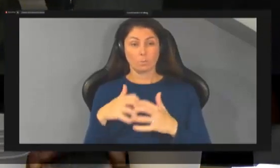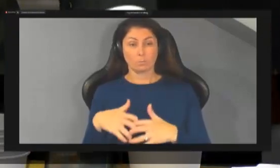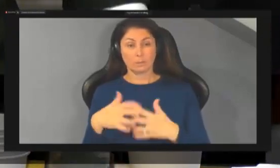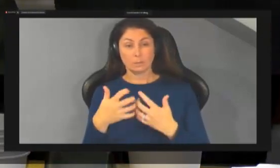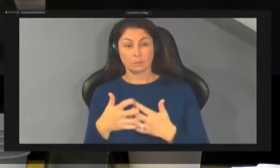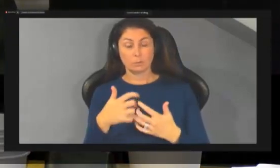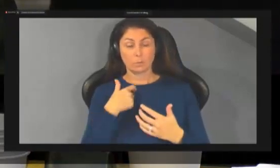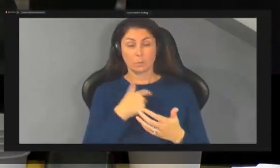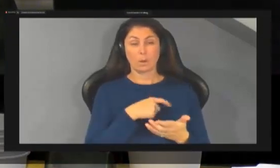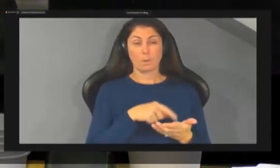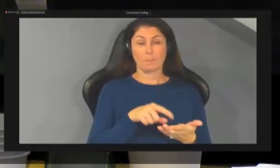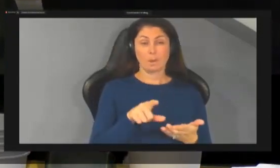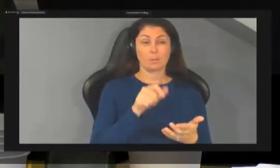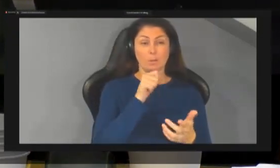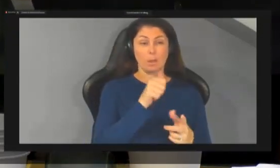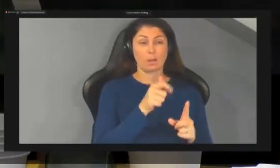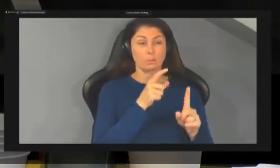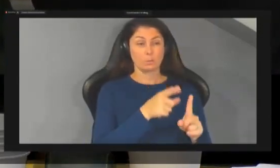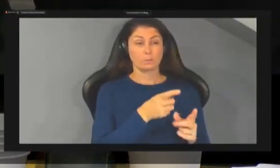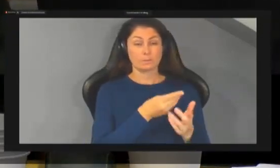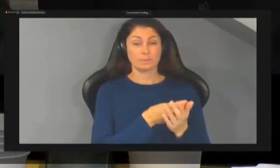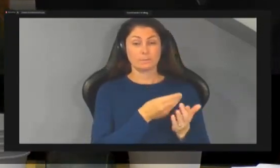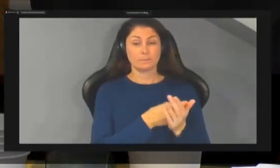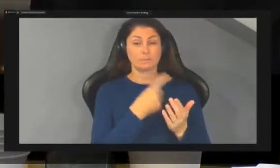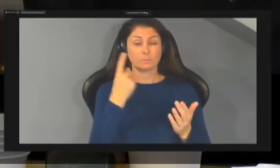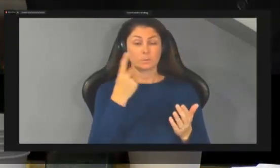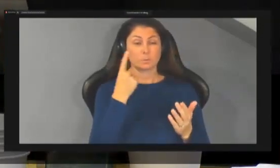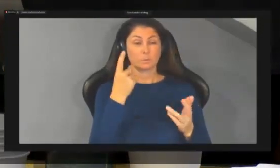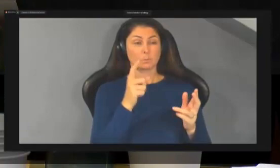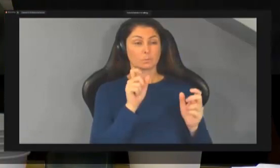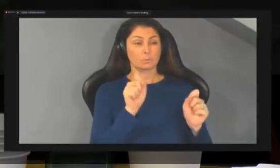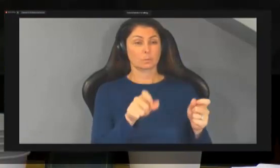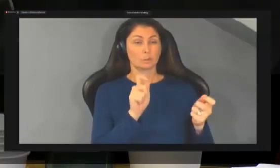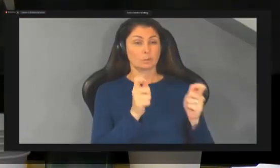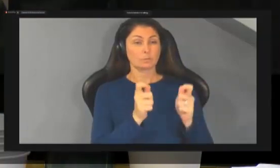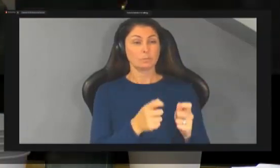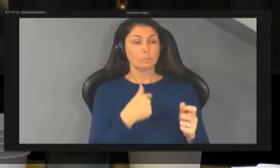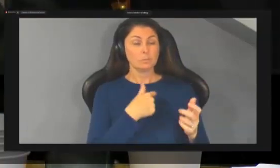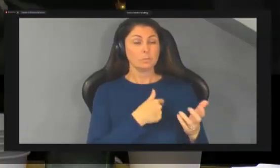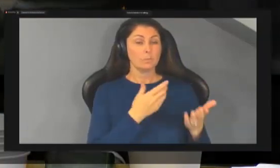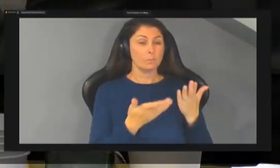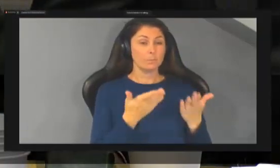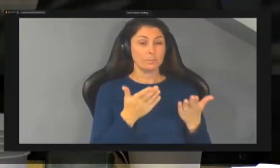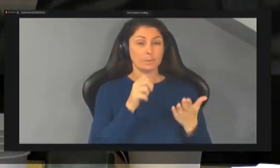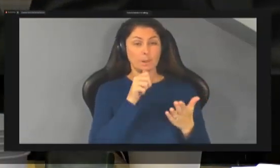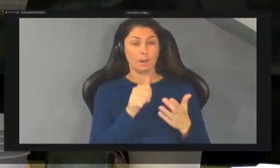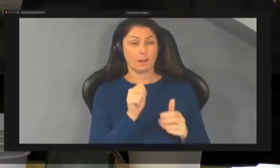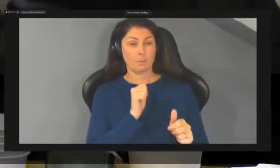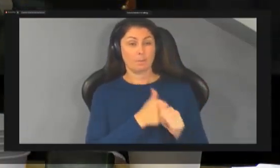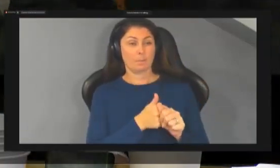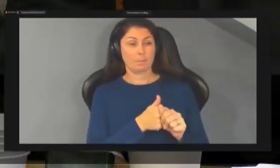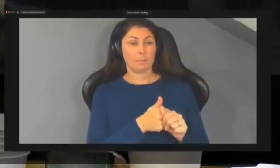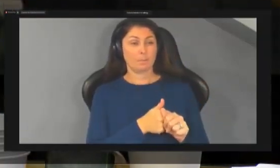the untargeted fund is always subject to change. We may or may not keep up on it. So